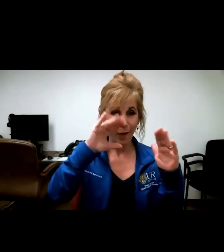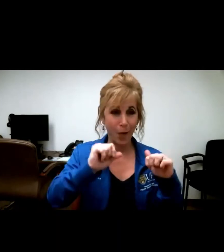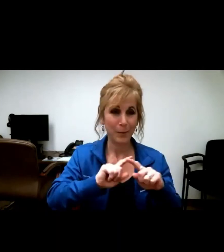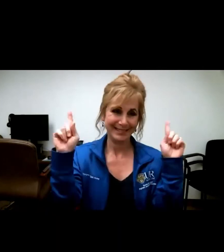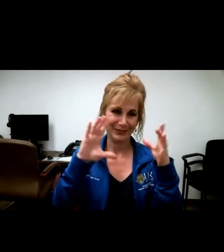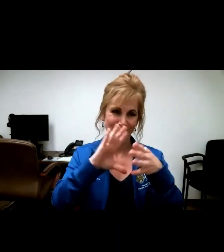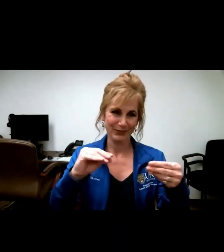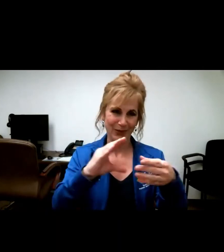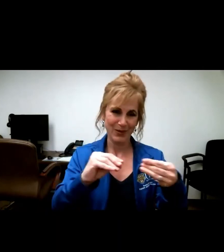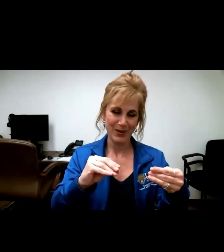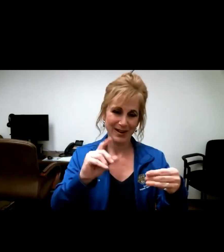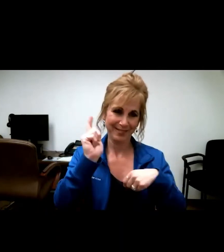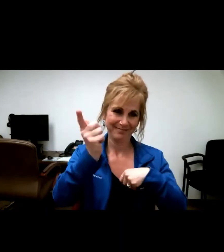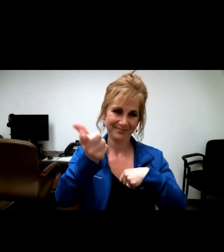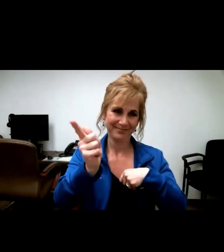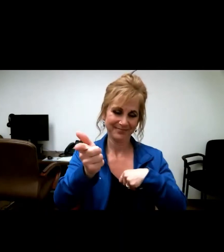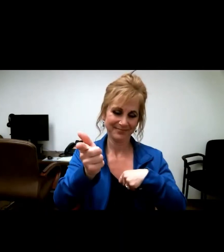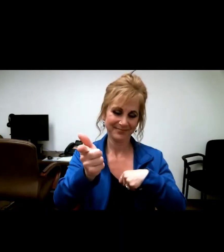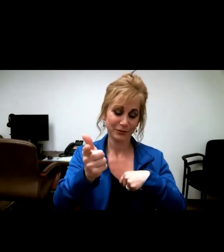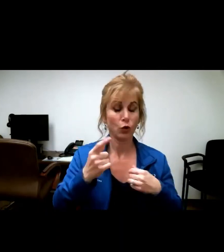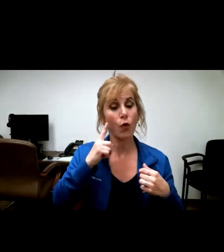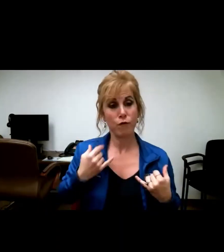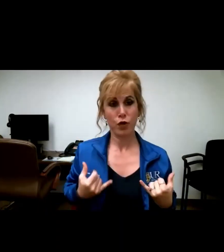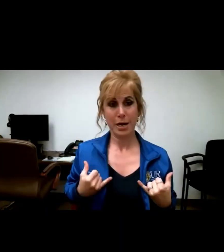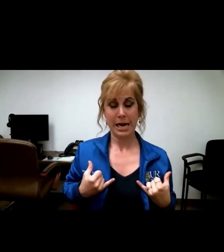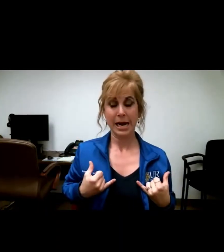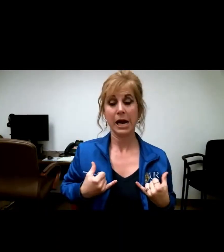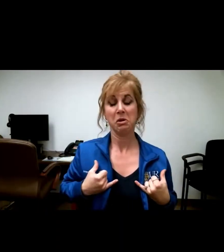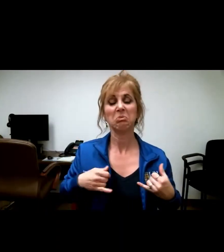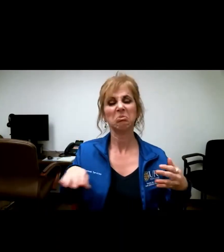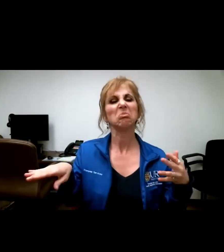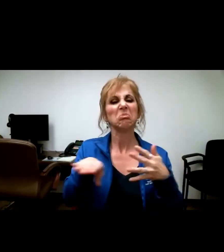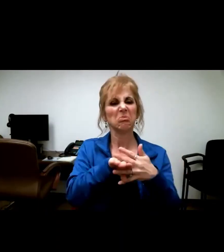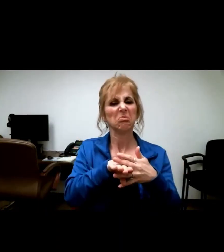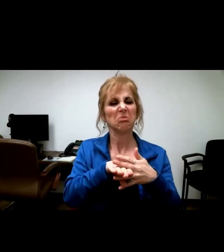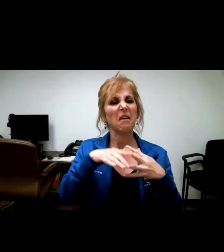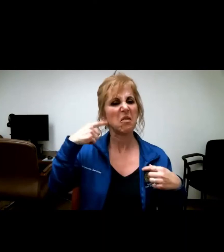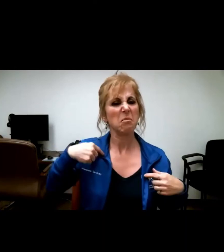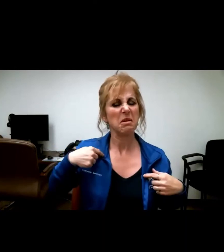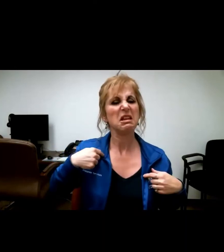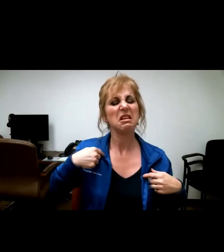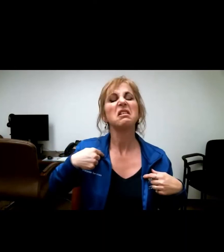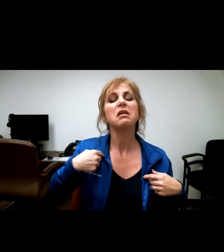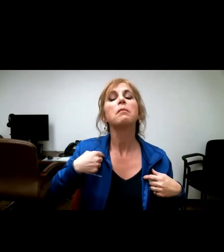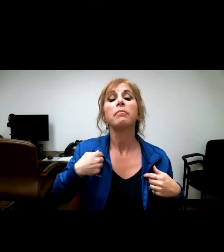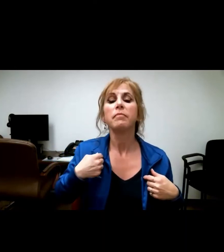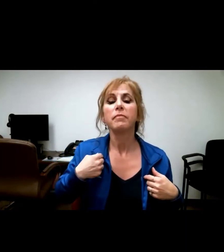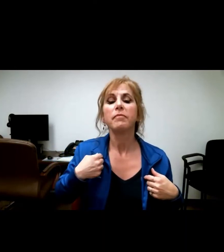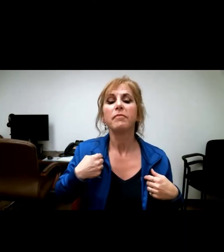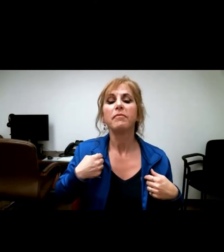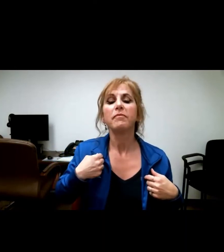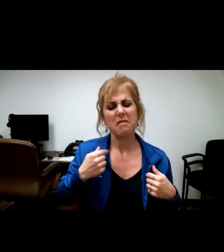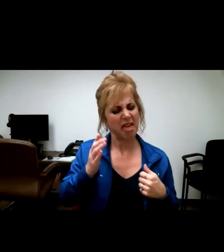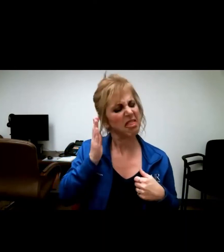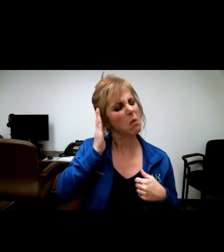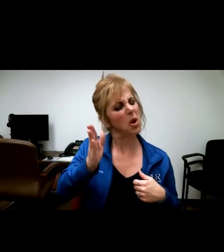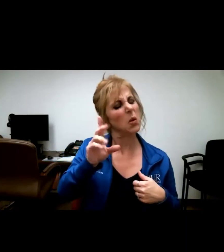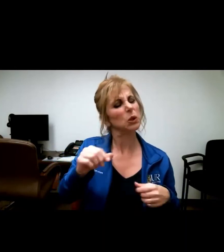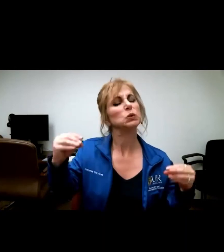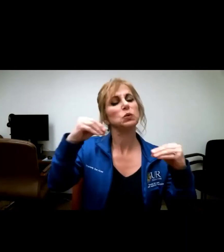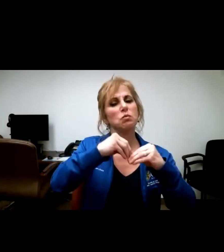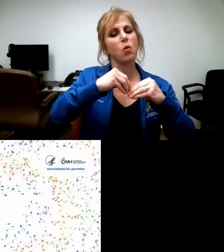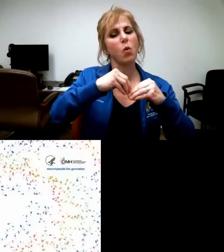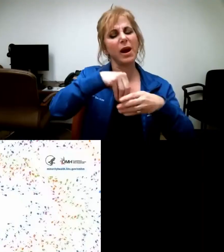further about this, but we have to do more, and I believe in our community, we will do more. I'll turn this over now to Dr.